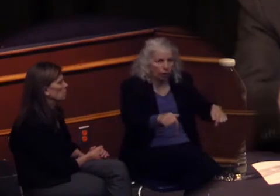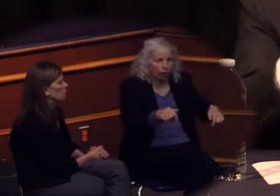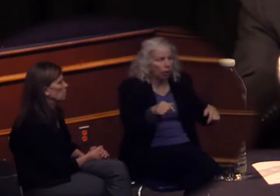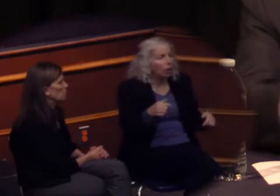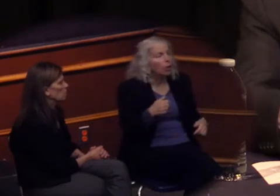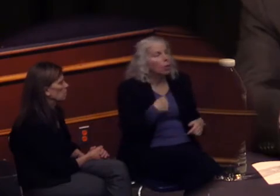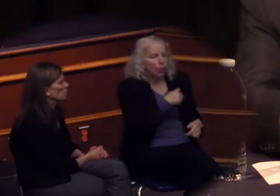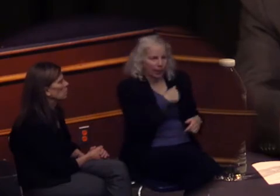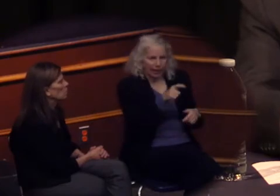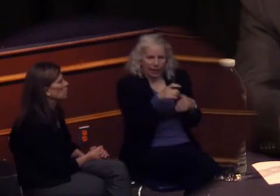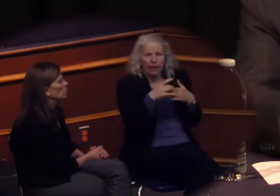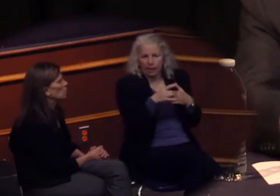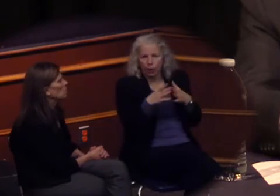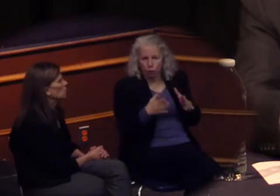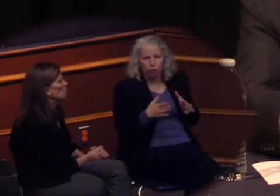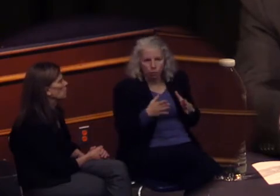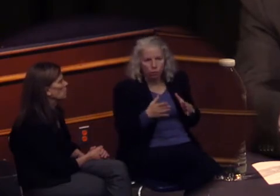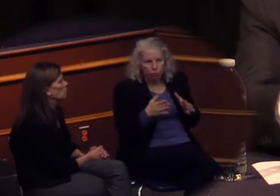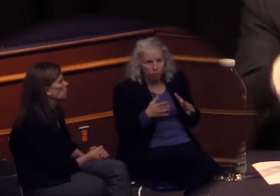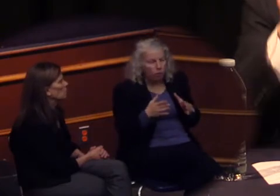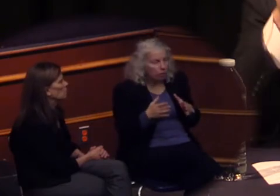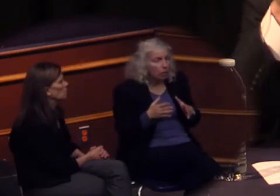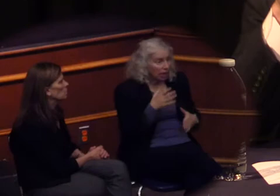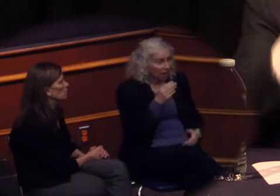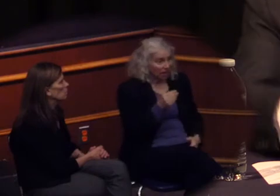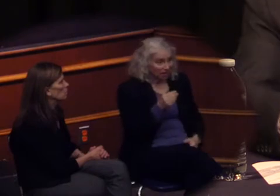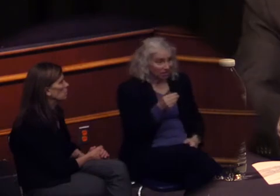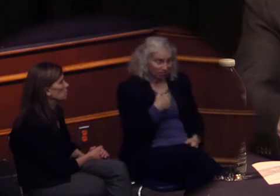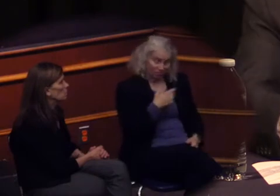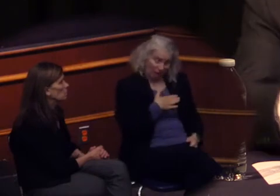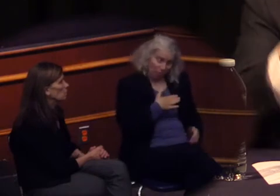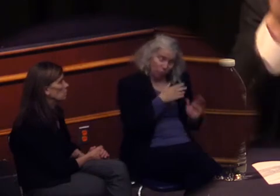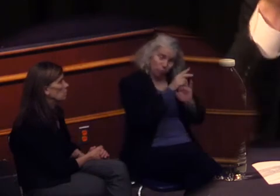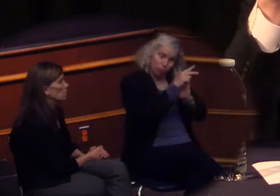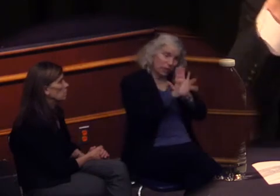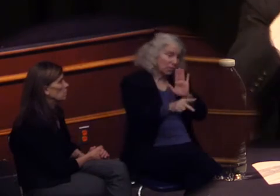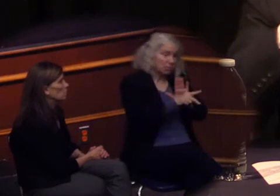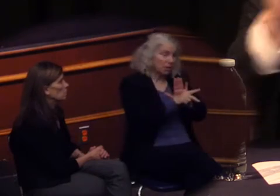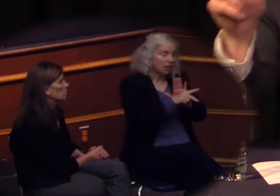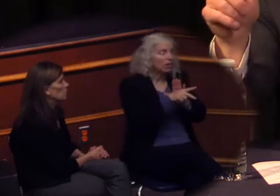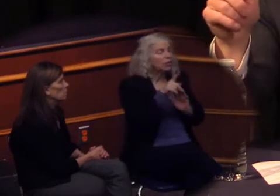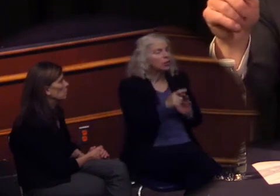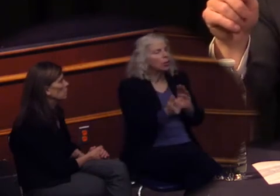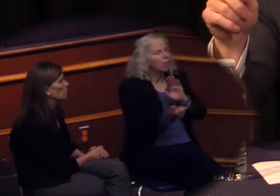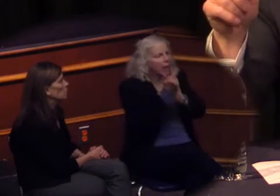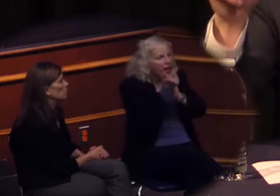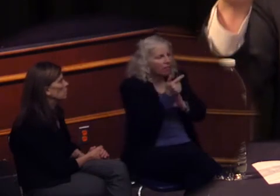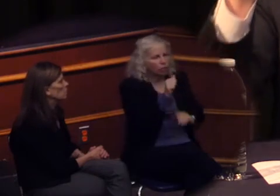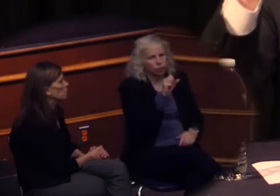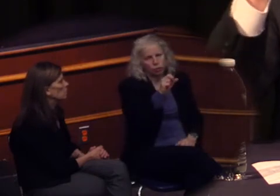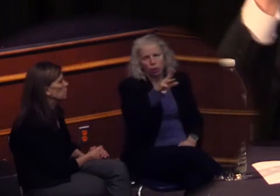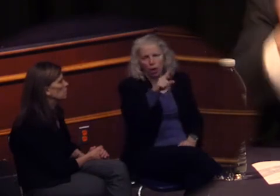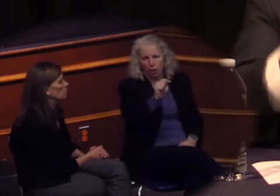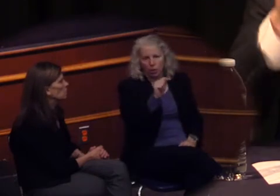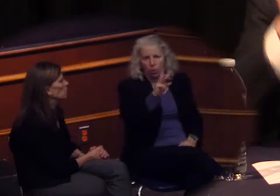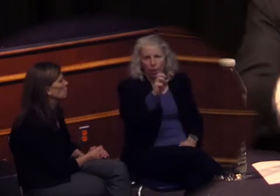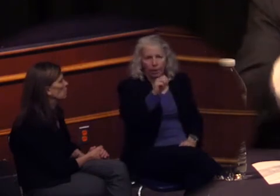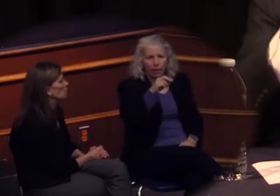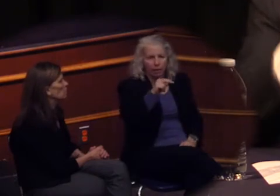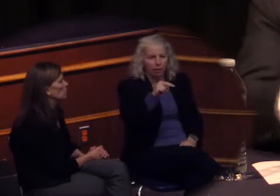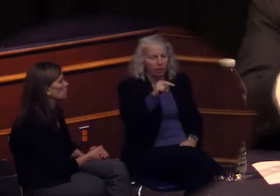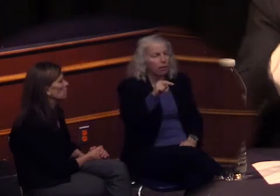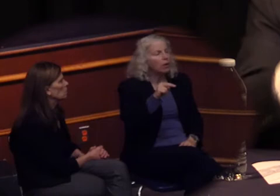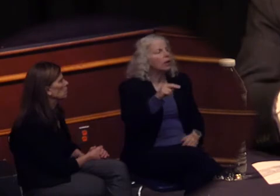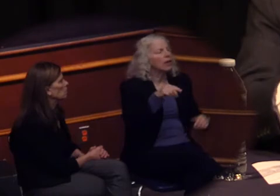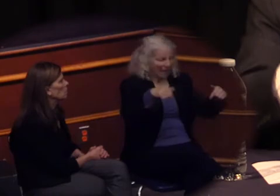We need leadership on this. And as a matter of principle, there should be a ban nationally on assault weapons. We should make